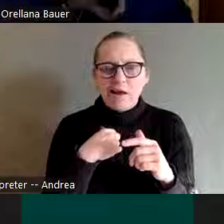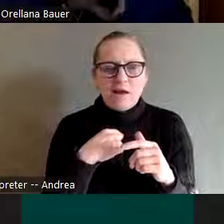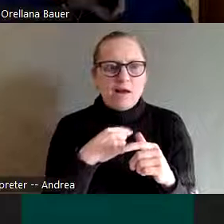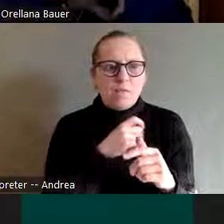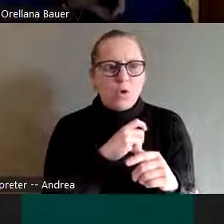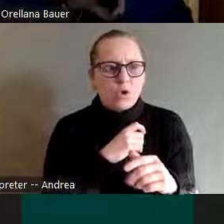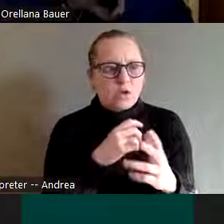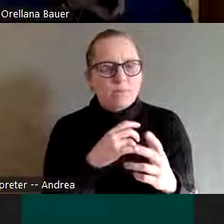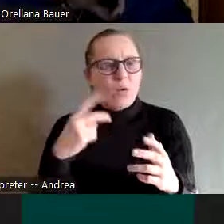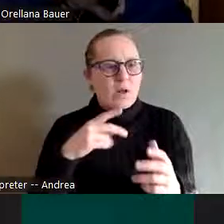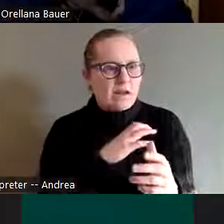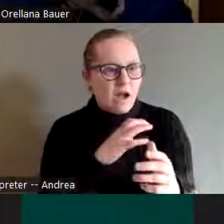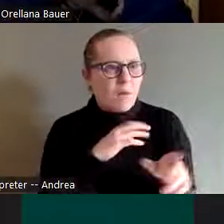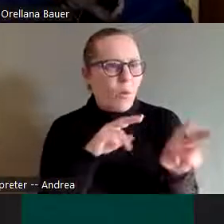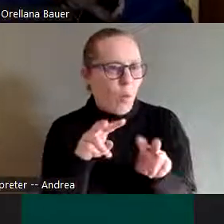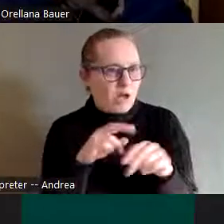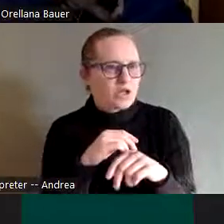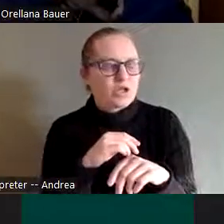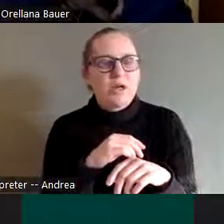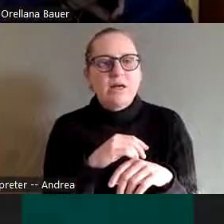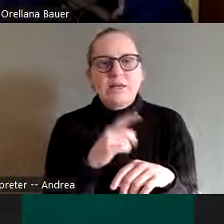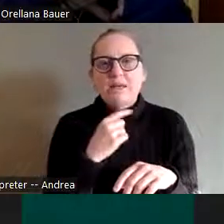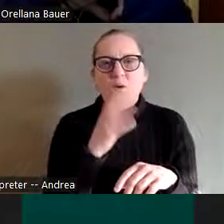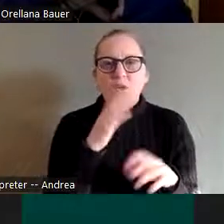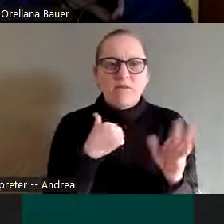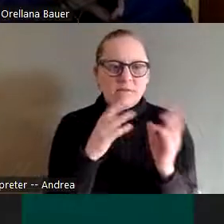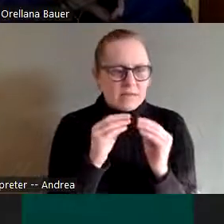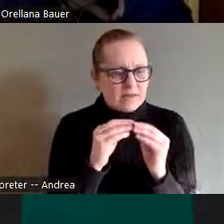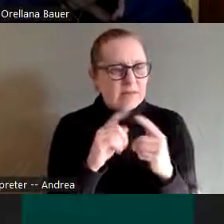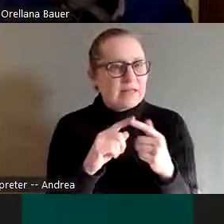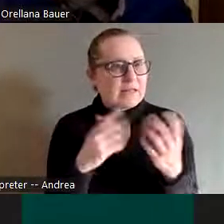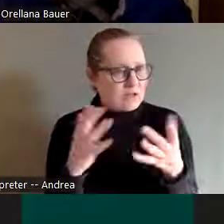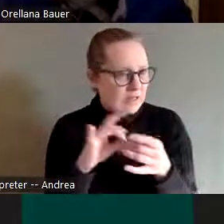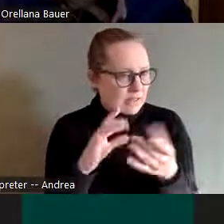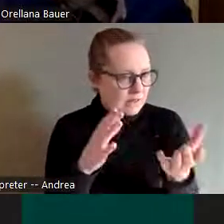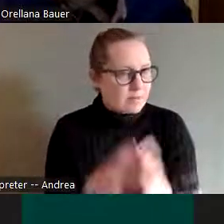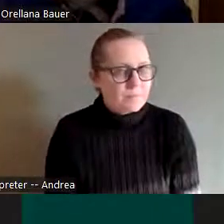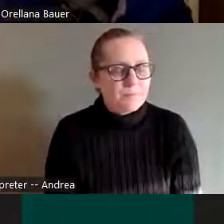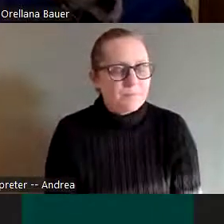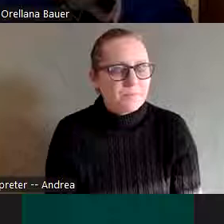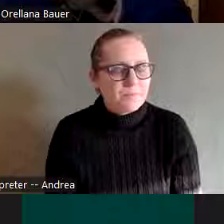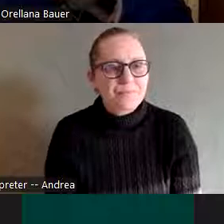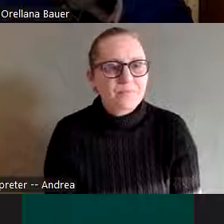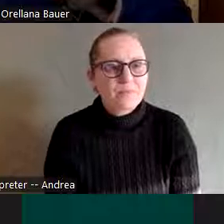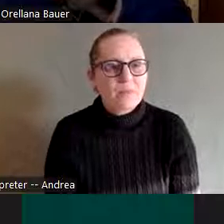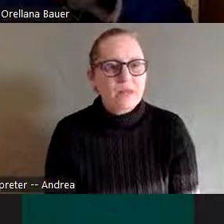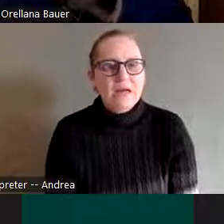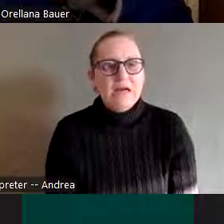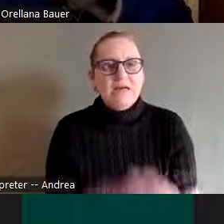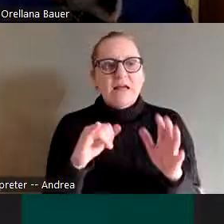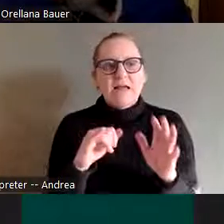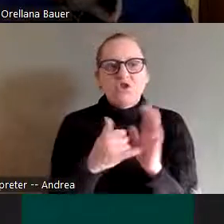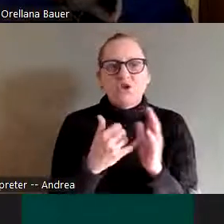the commission is meeting, this is, you know, here's the link to the meeting, that is just passing